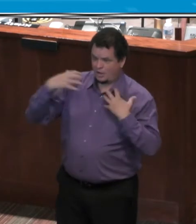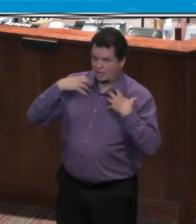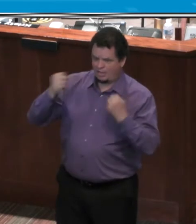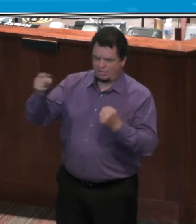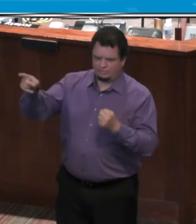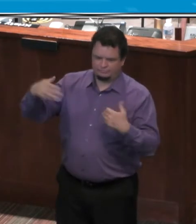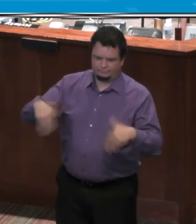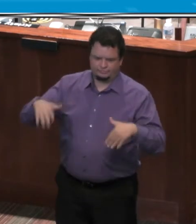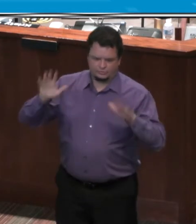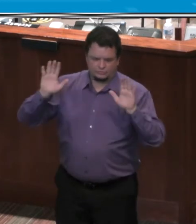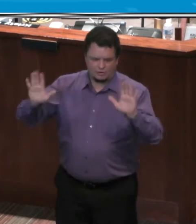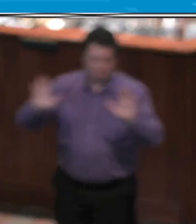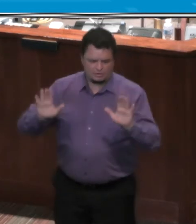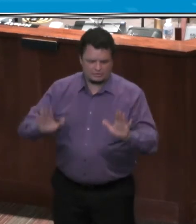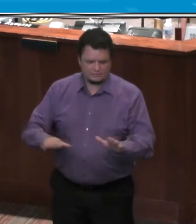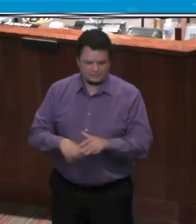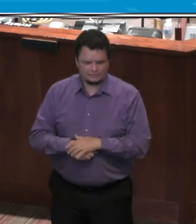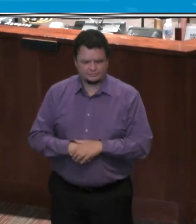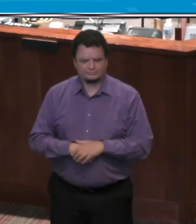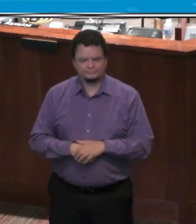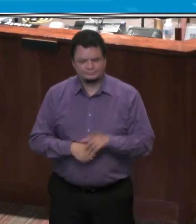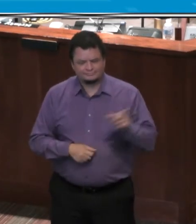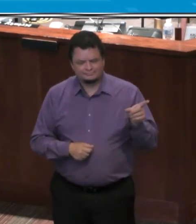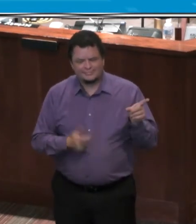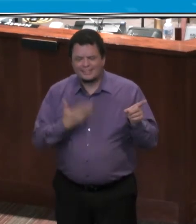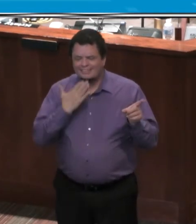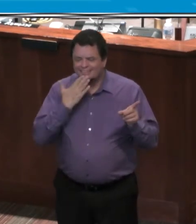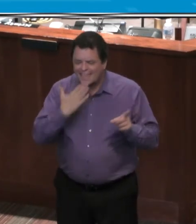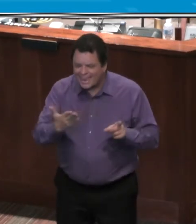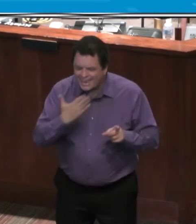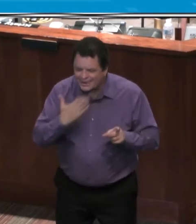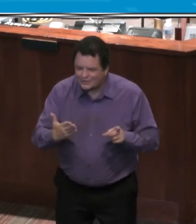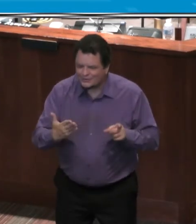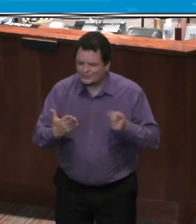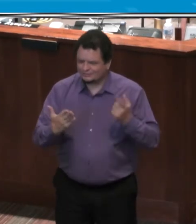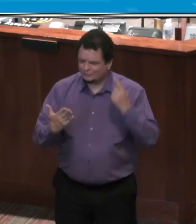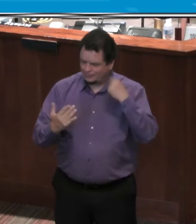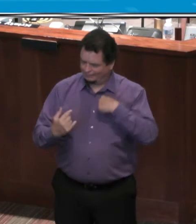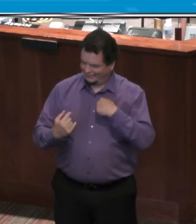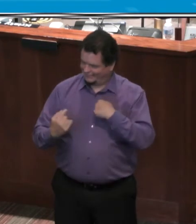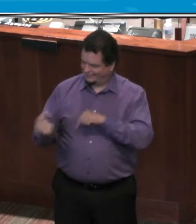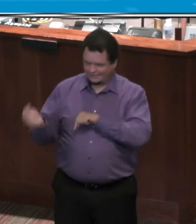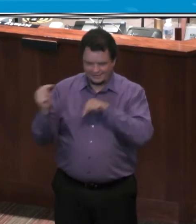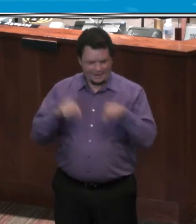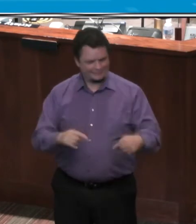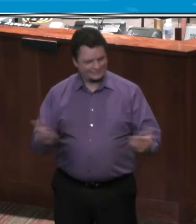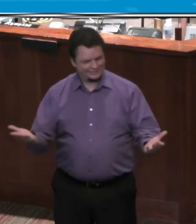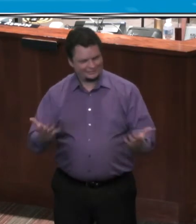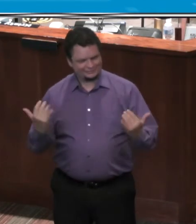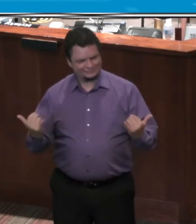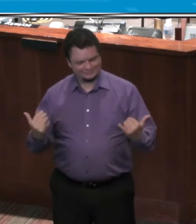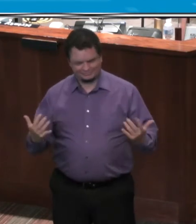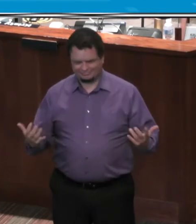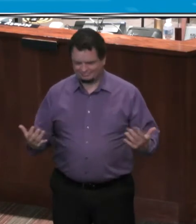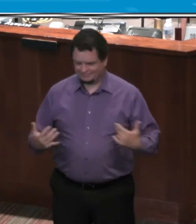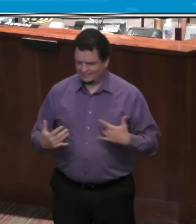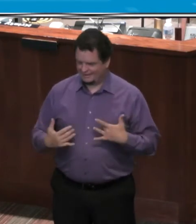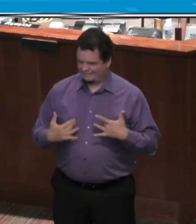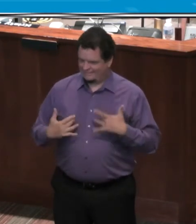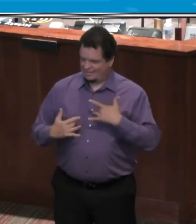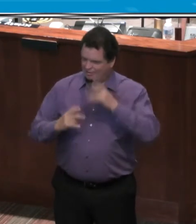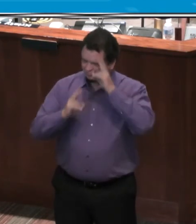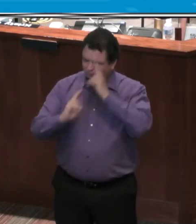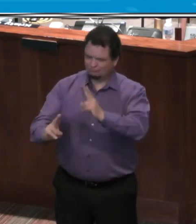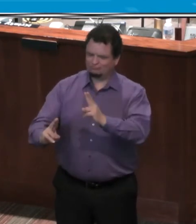of the board, thank you for allowing me to be here. And I'm just really, truly blessed and honored to be in such a wonderful county,